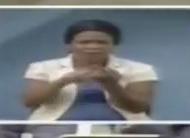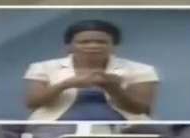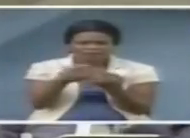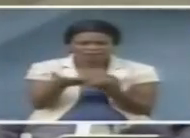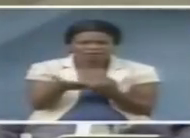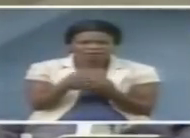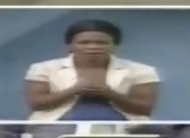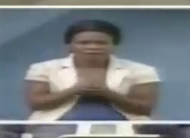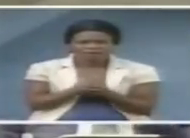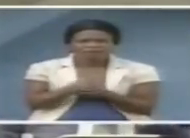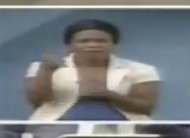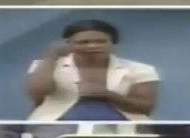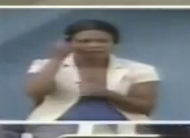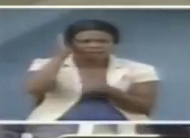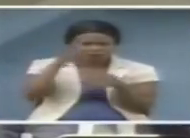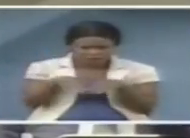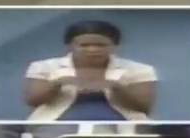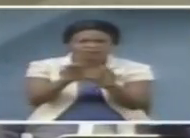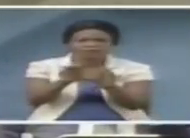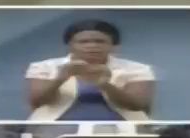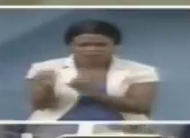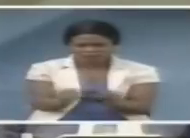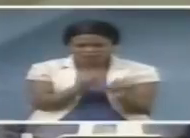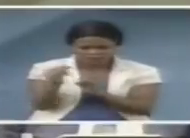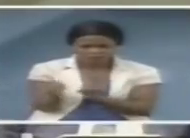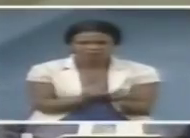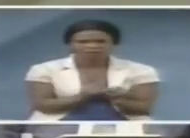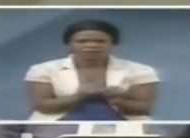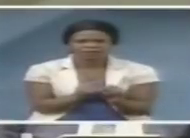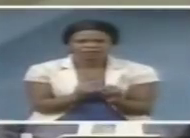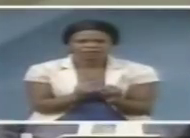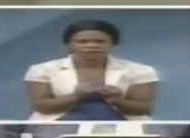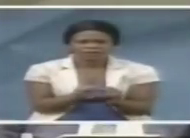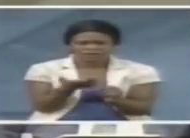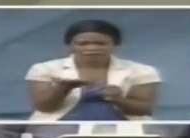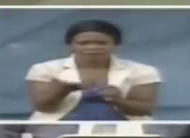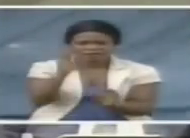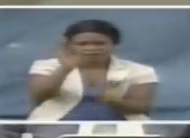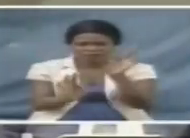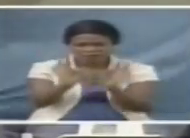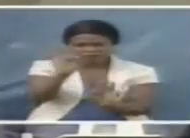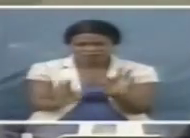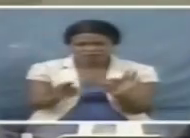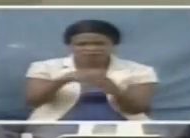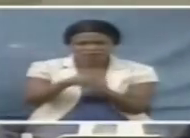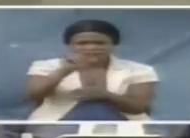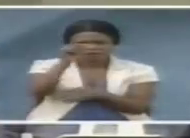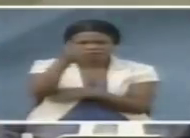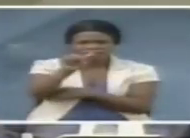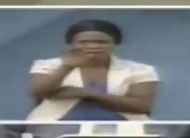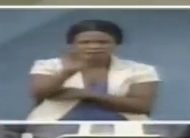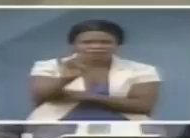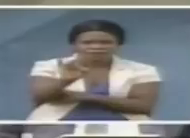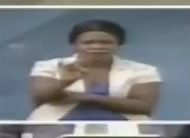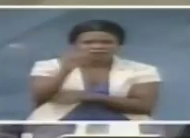Program. Accordingly, Mr. Speaker, government will continue to implement these